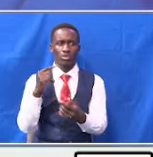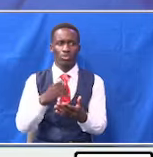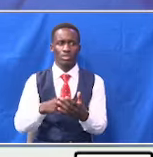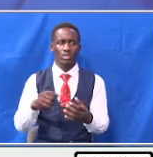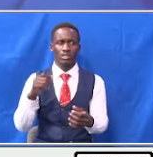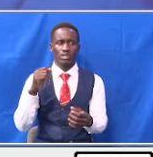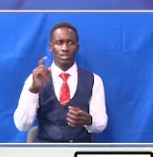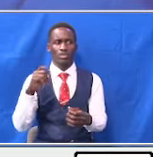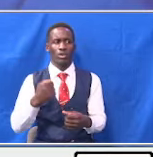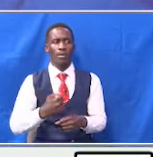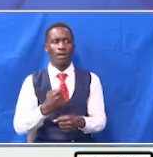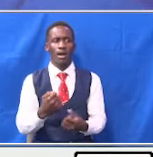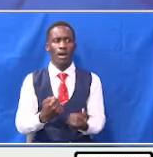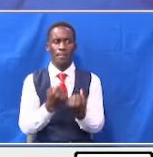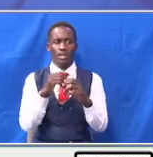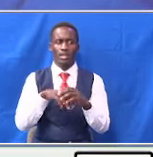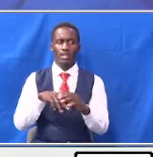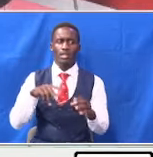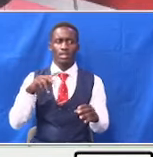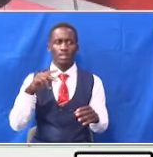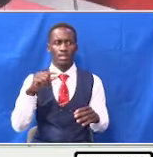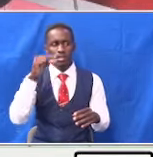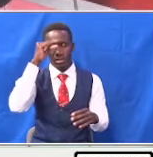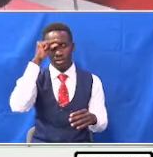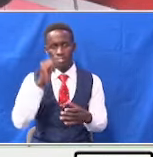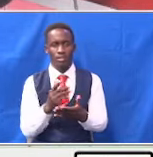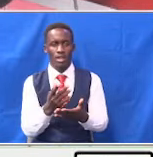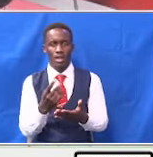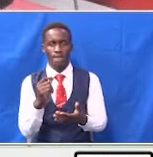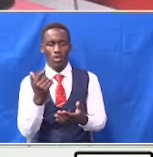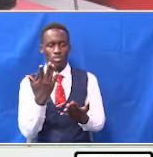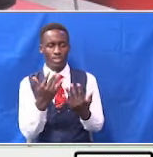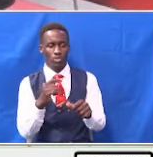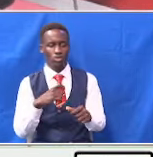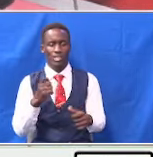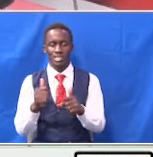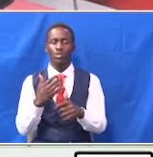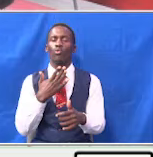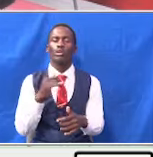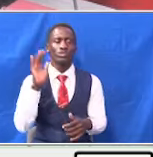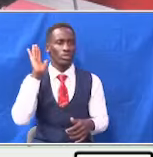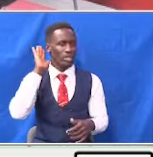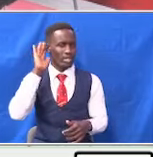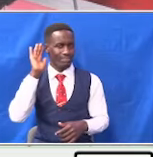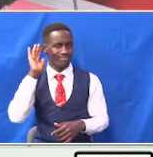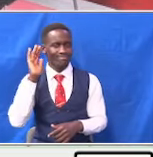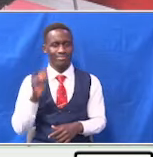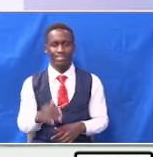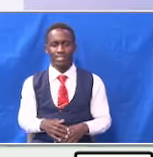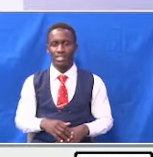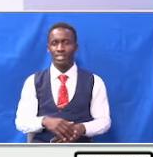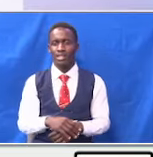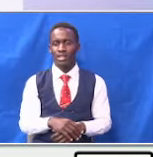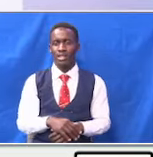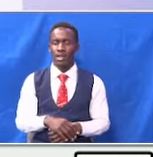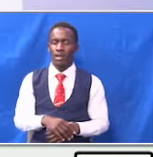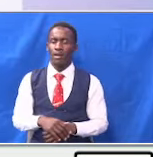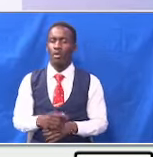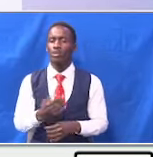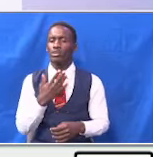ideal in the next 12 months? Quick as you can, please. There are a few things I would have liked to hear, but I must admit that, you know, a human being can only do so much